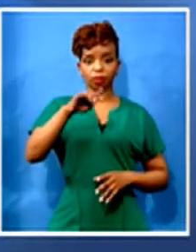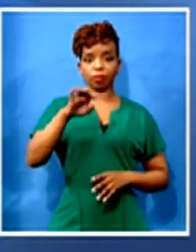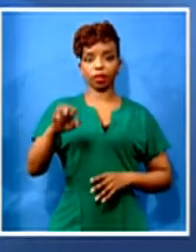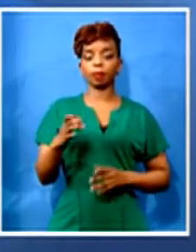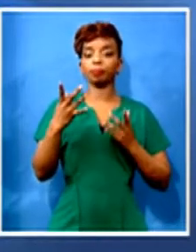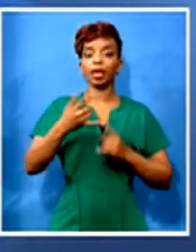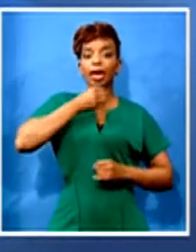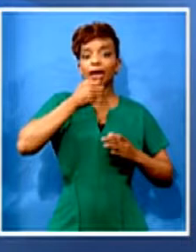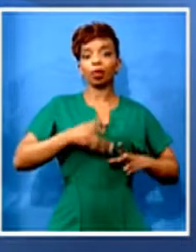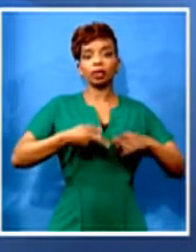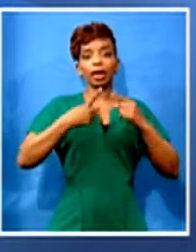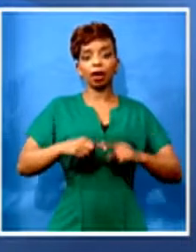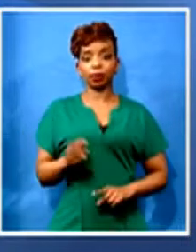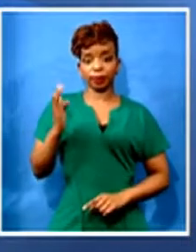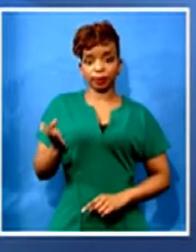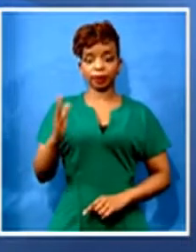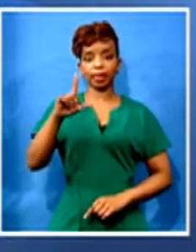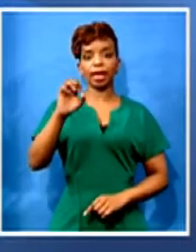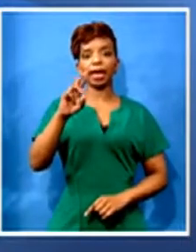today?